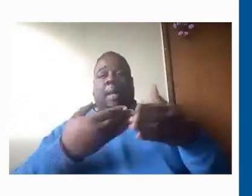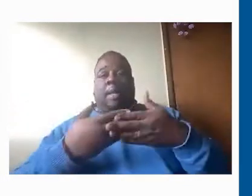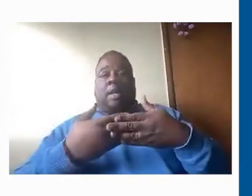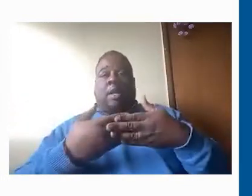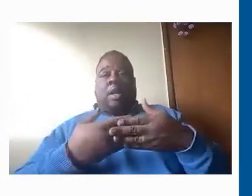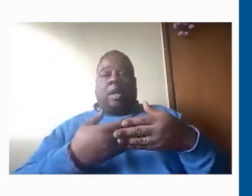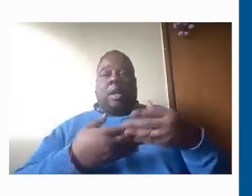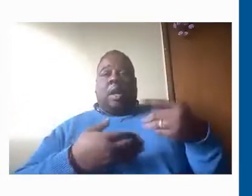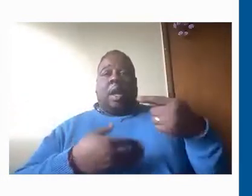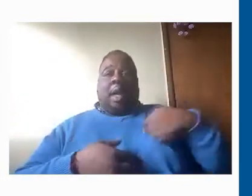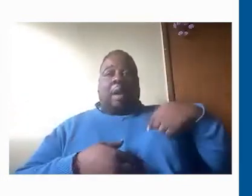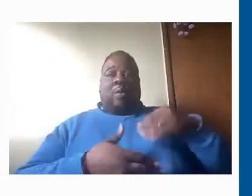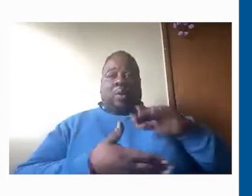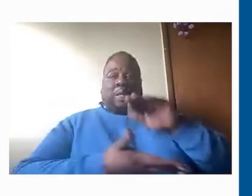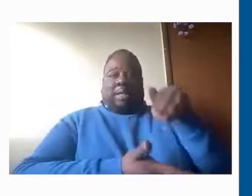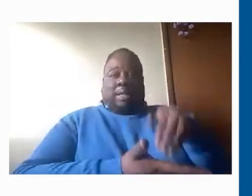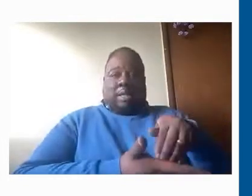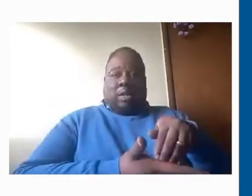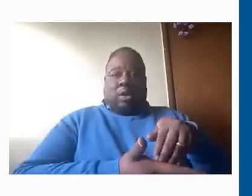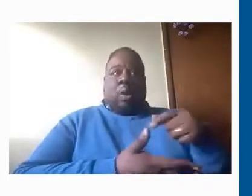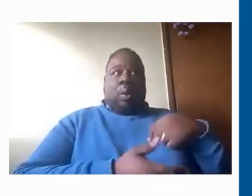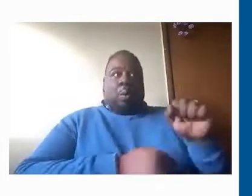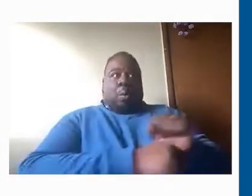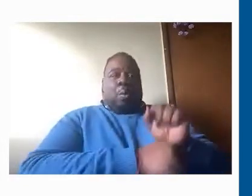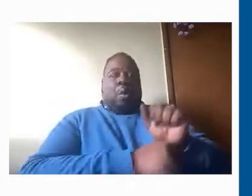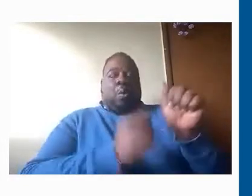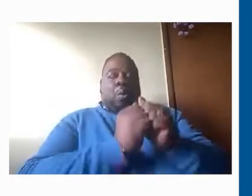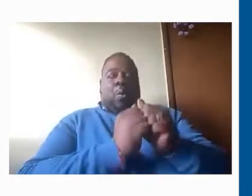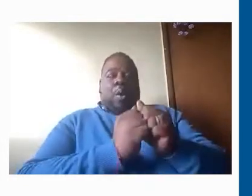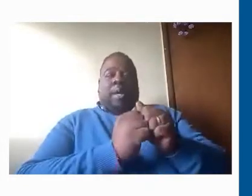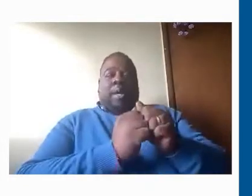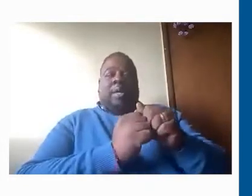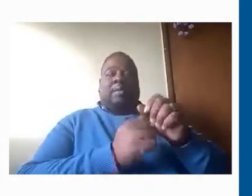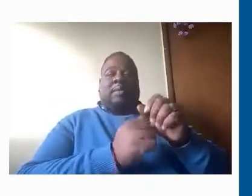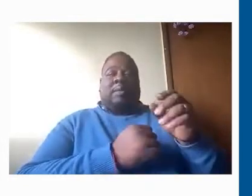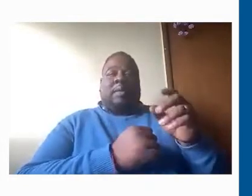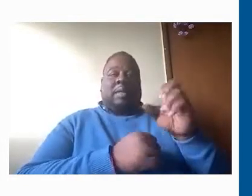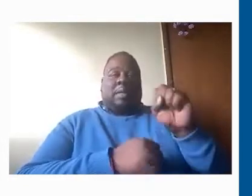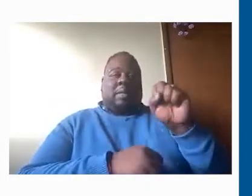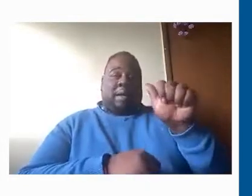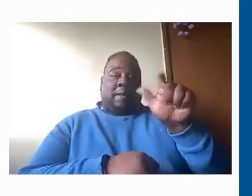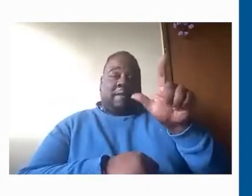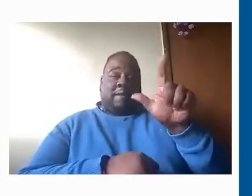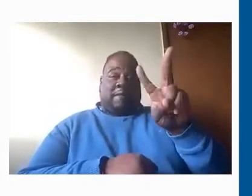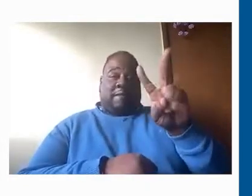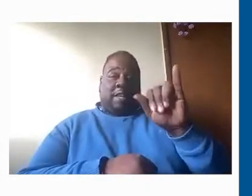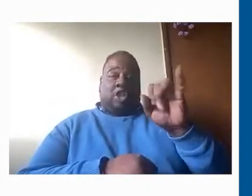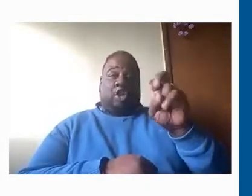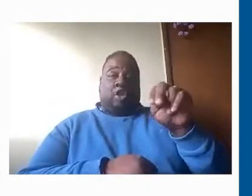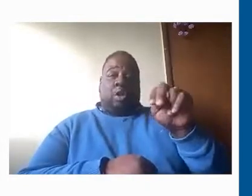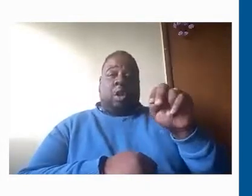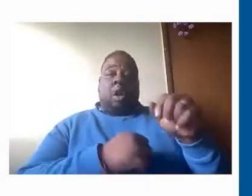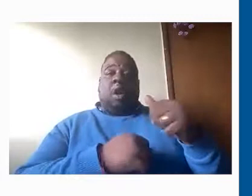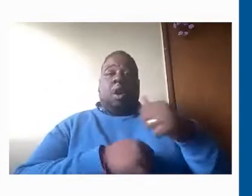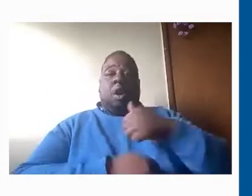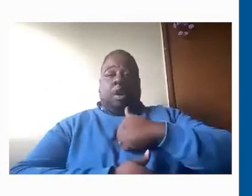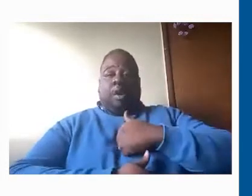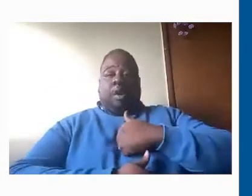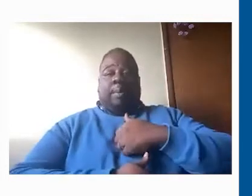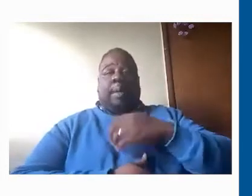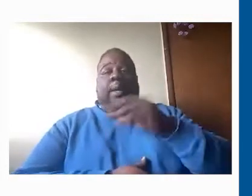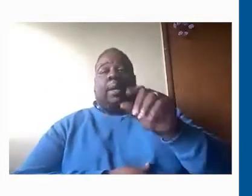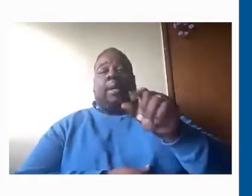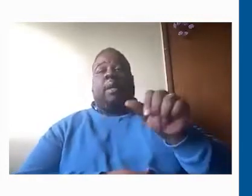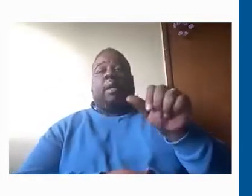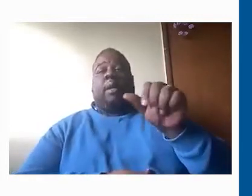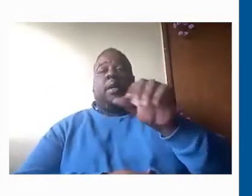the Red Cross and Salvation Army to ensure that there was counseling. We actually had a vehicle in front of Vision Sales Manor. So if people needed